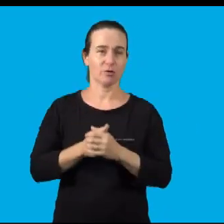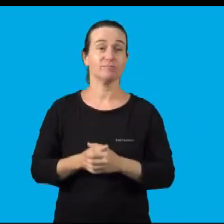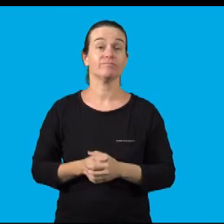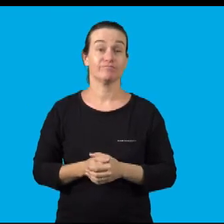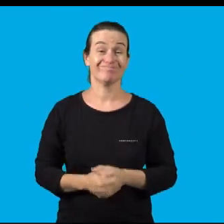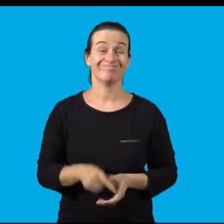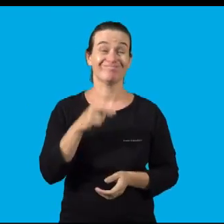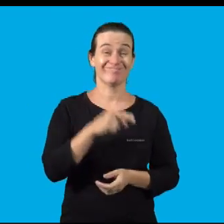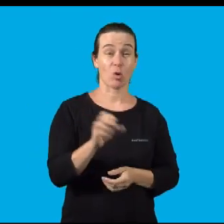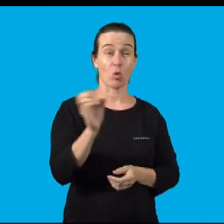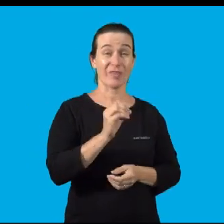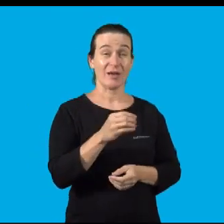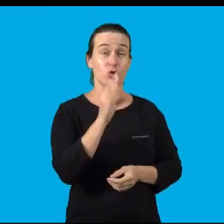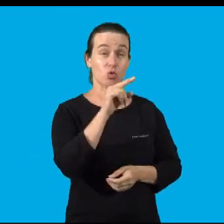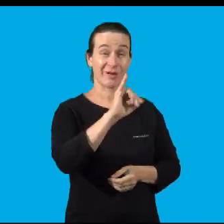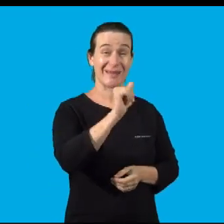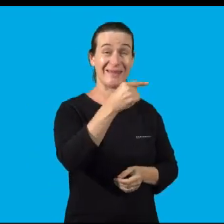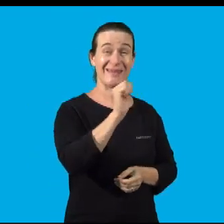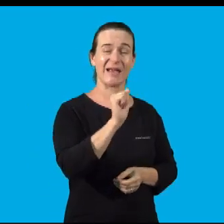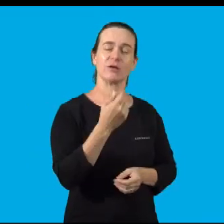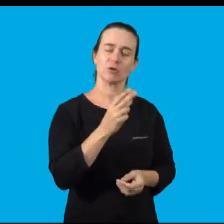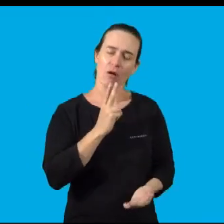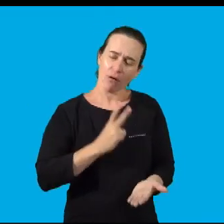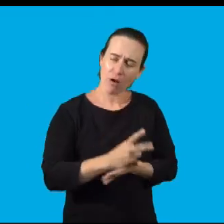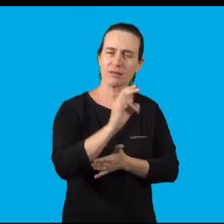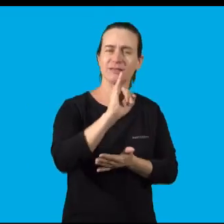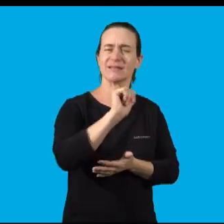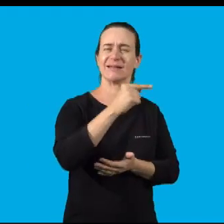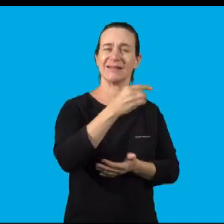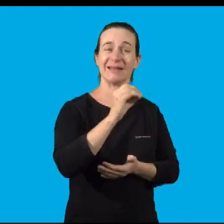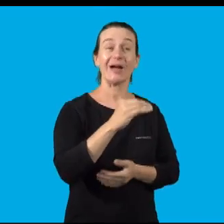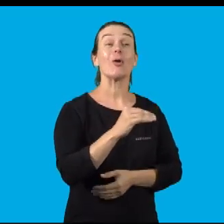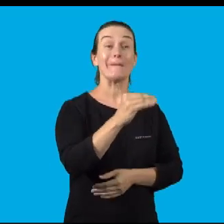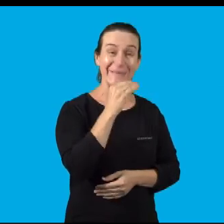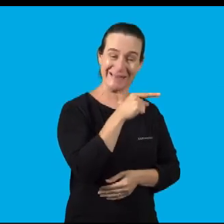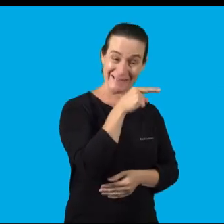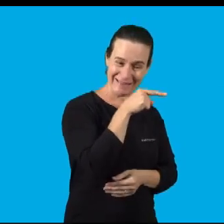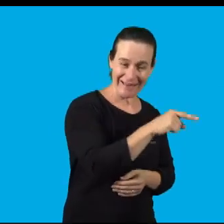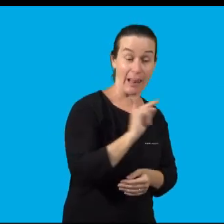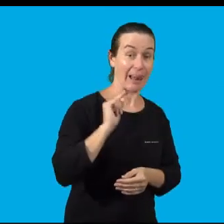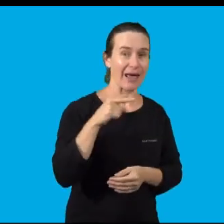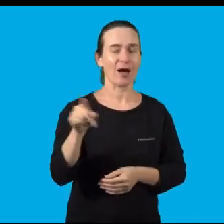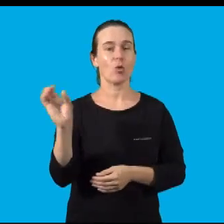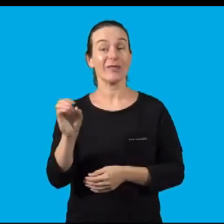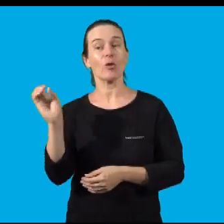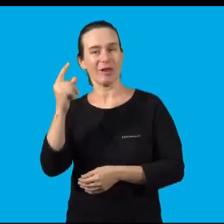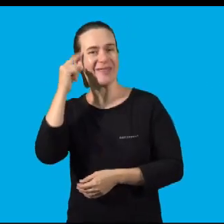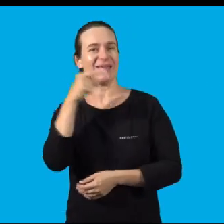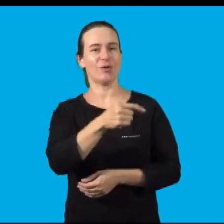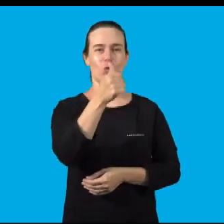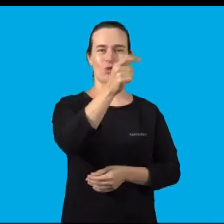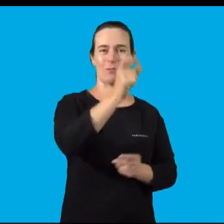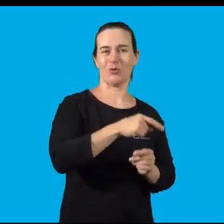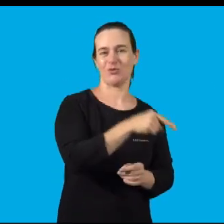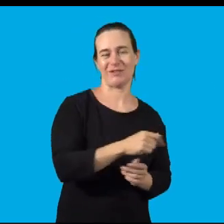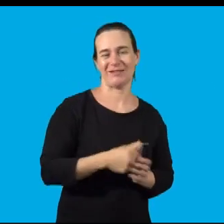Iago as honest Iago captures the manipulation of this villain. So, Iago is the villain,